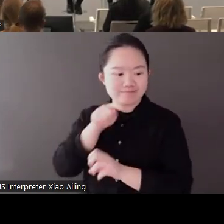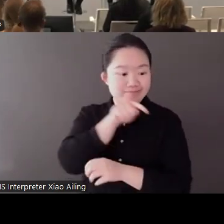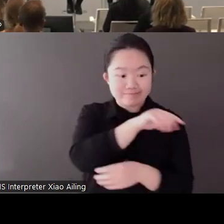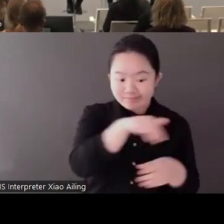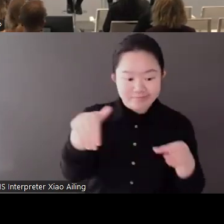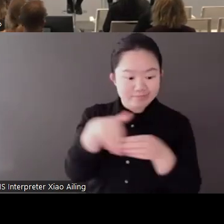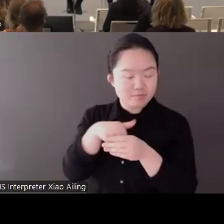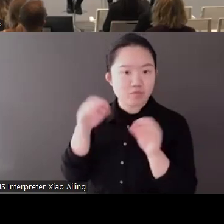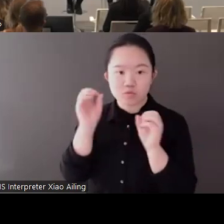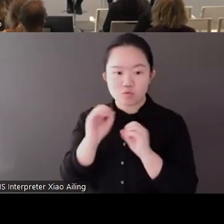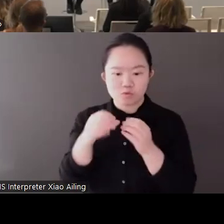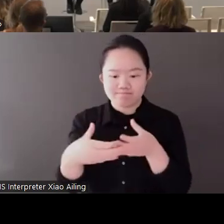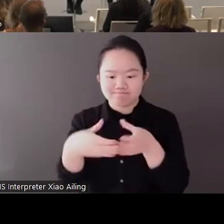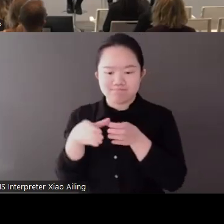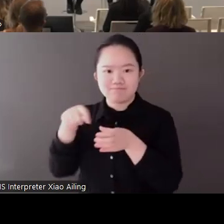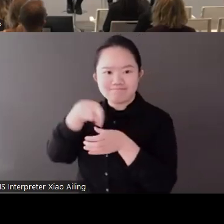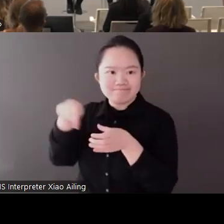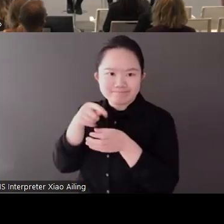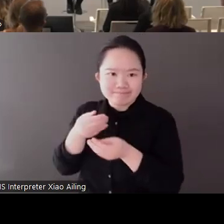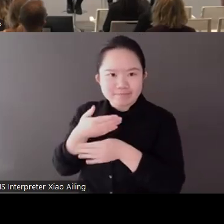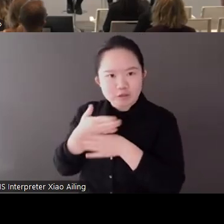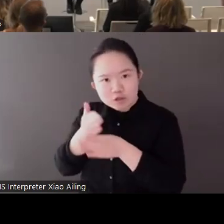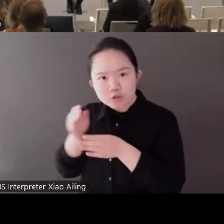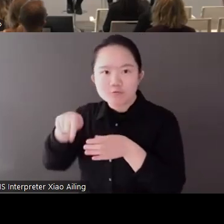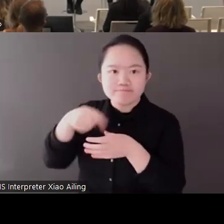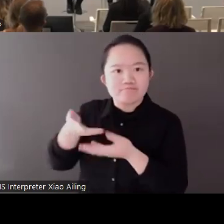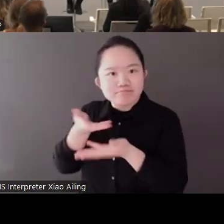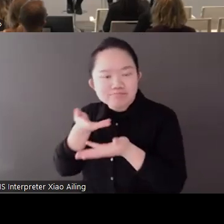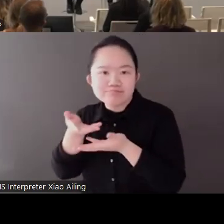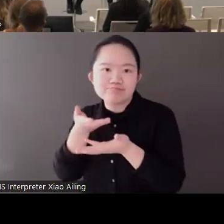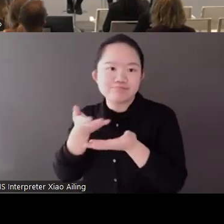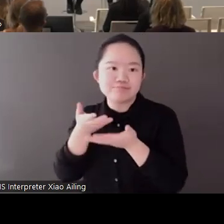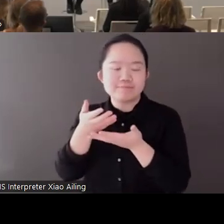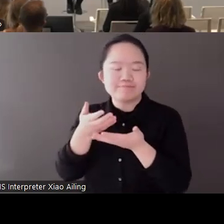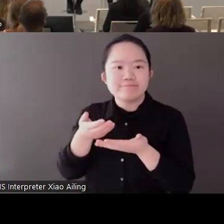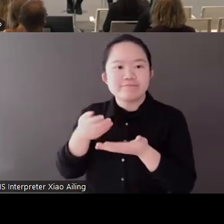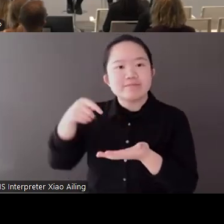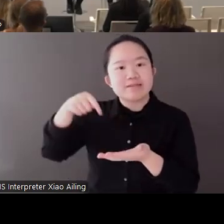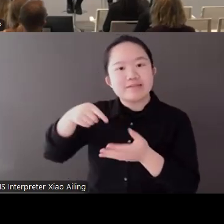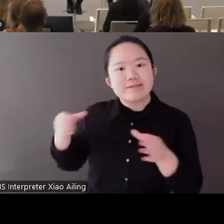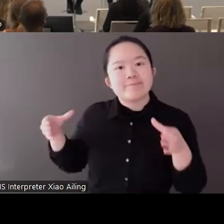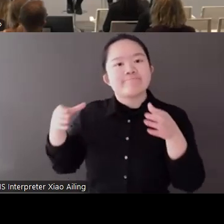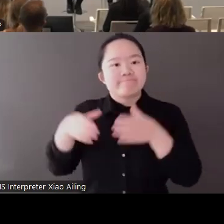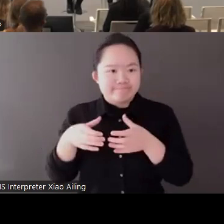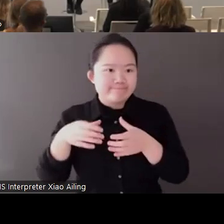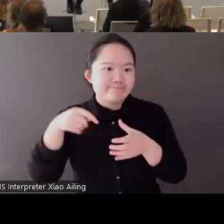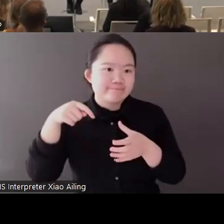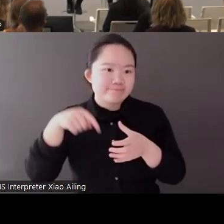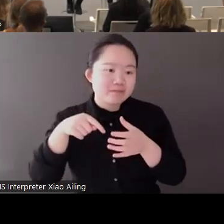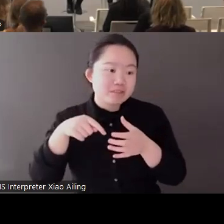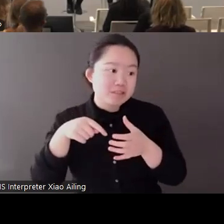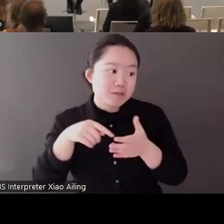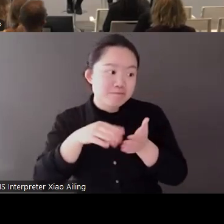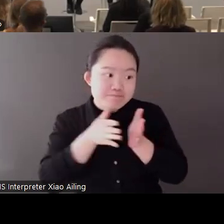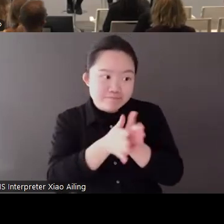and statistically valid by sharing our knowledge and experiences with people all over the world. So that is kind of the specialist